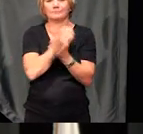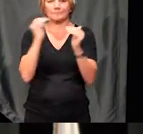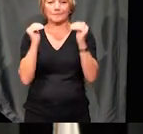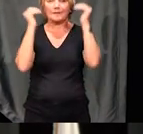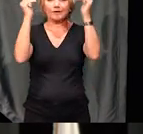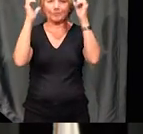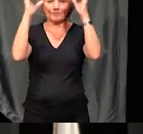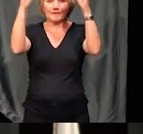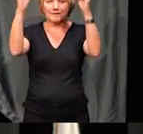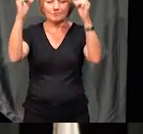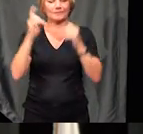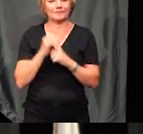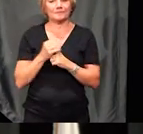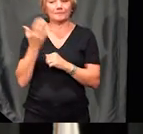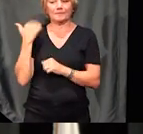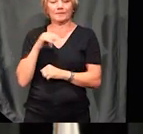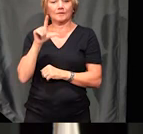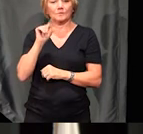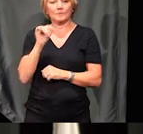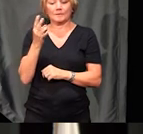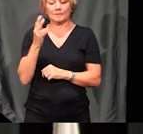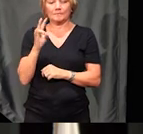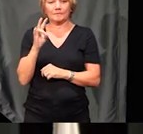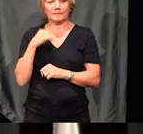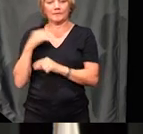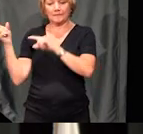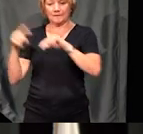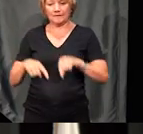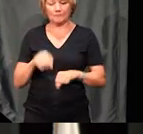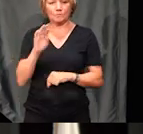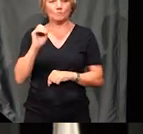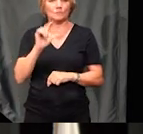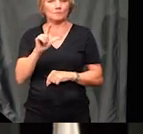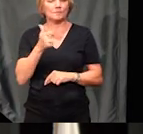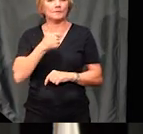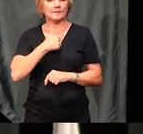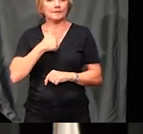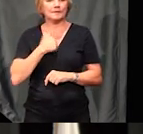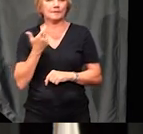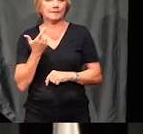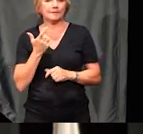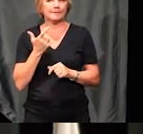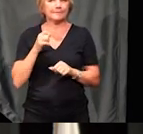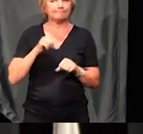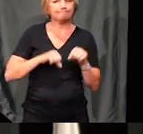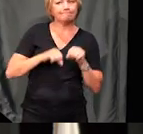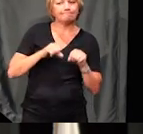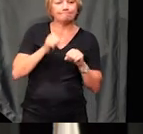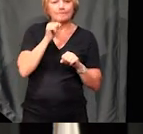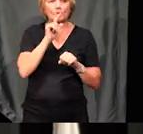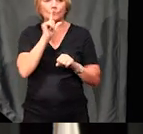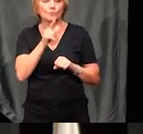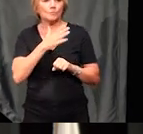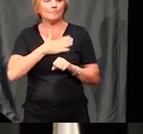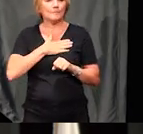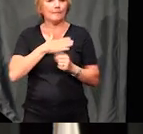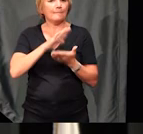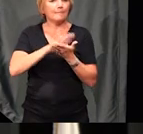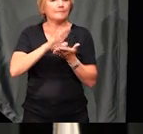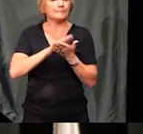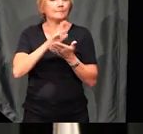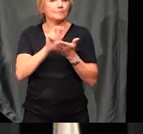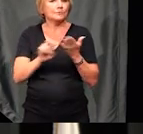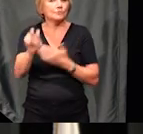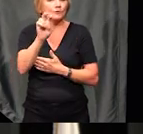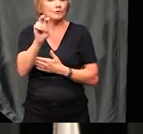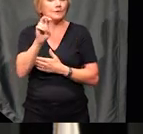In 2017, I came to Bristol not knowing how the academic journey would go. I have